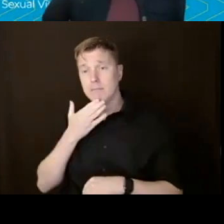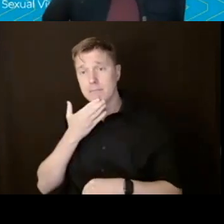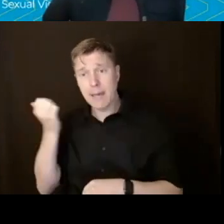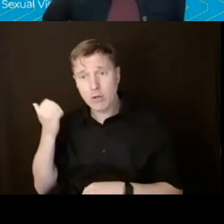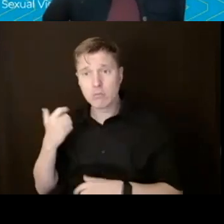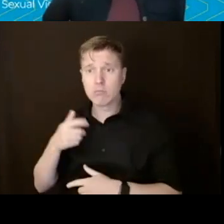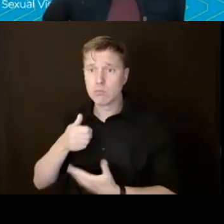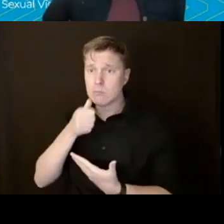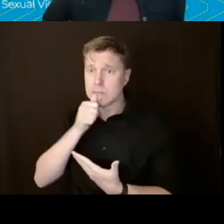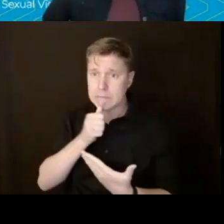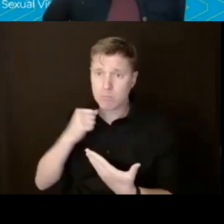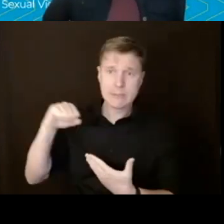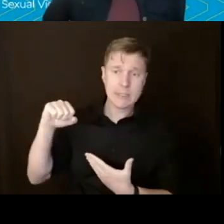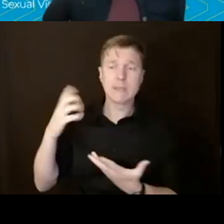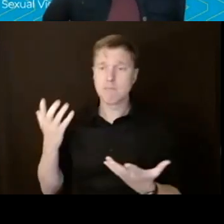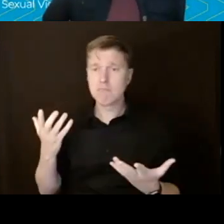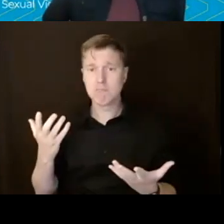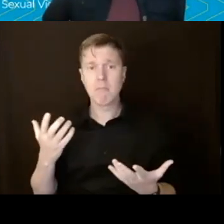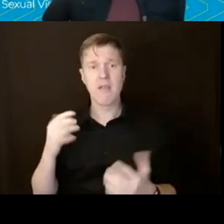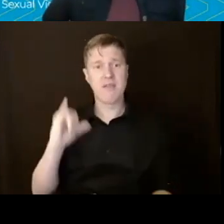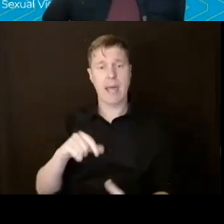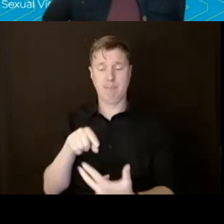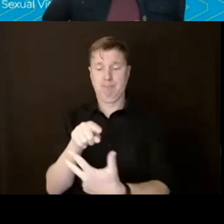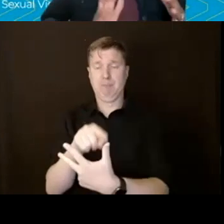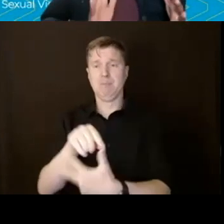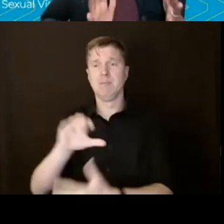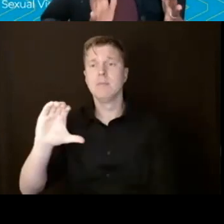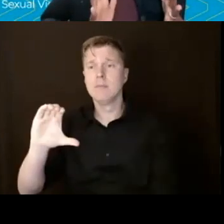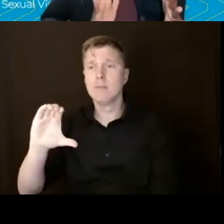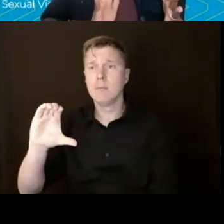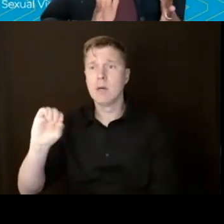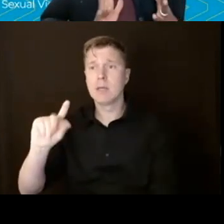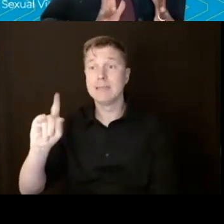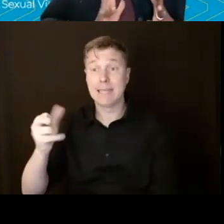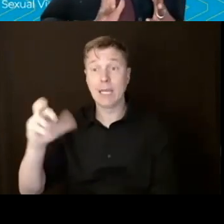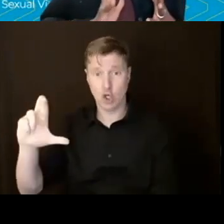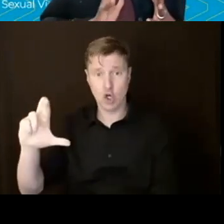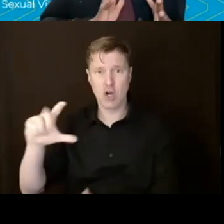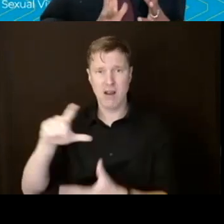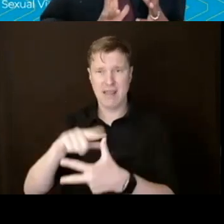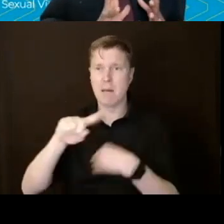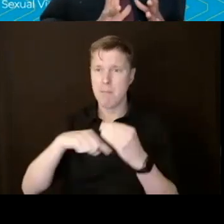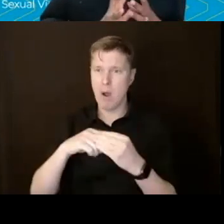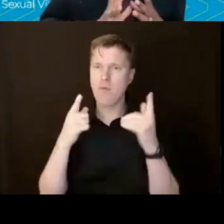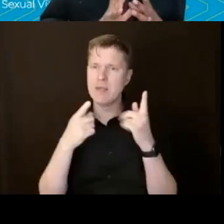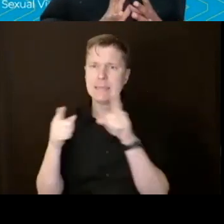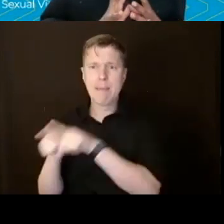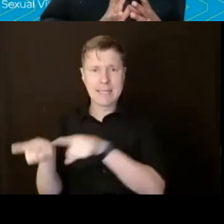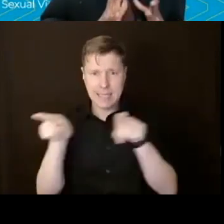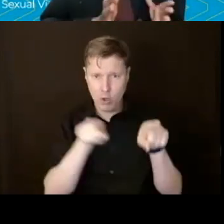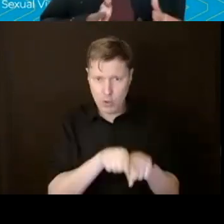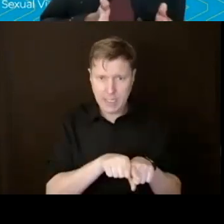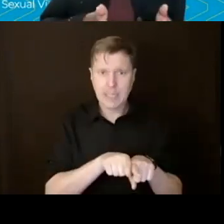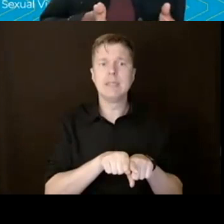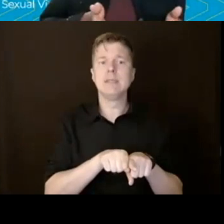the container, that component is it's about the similarities that contain the system while patterns emerge.